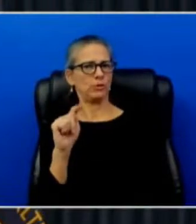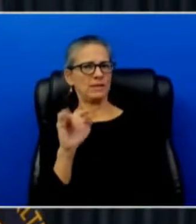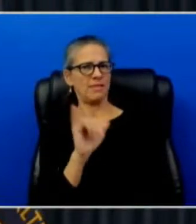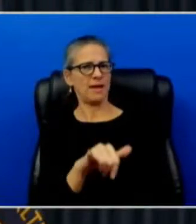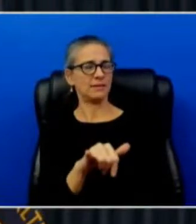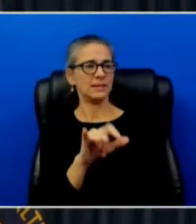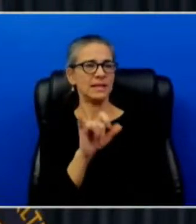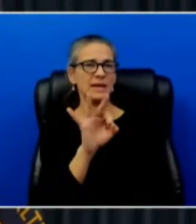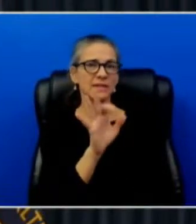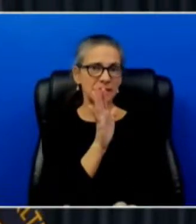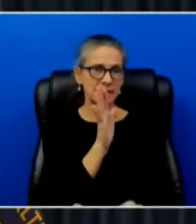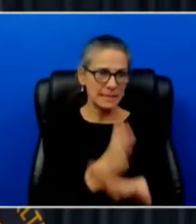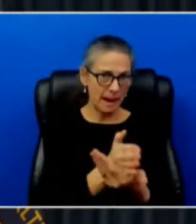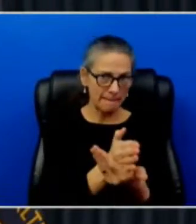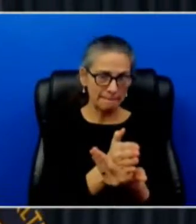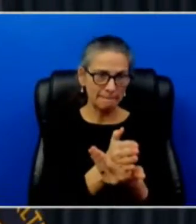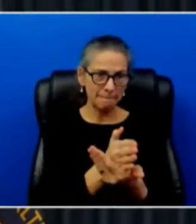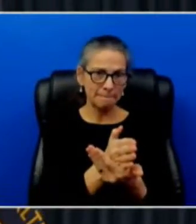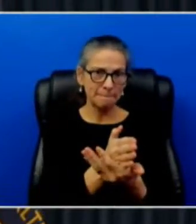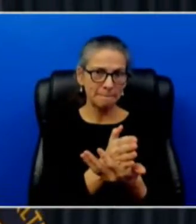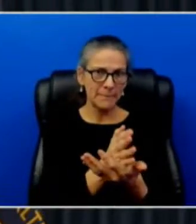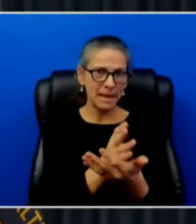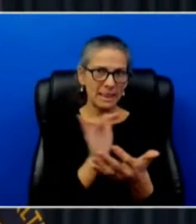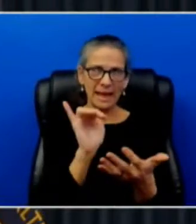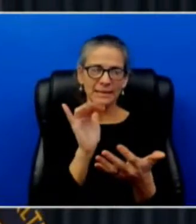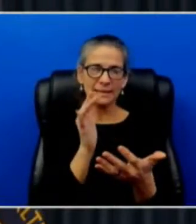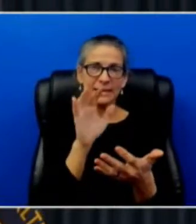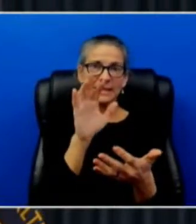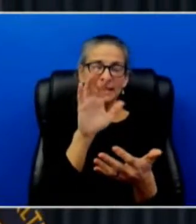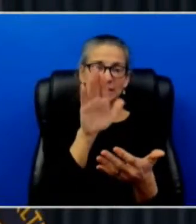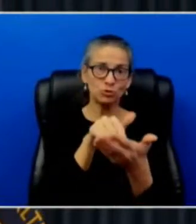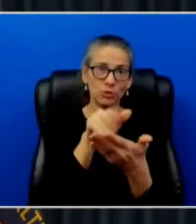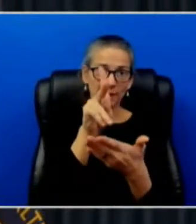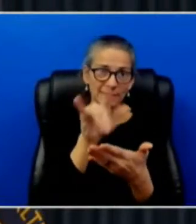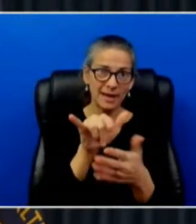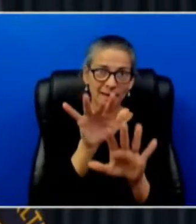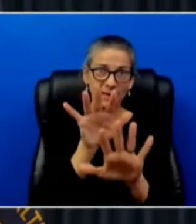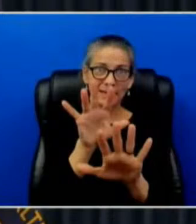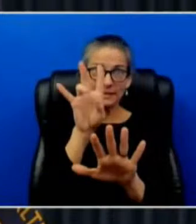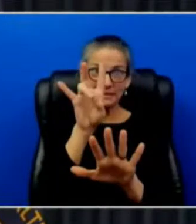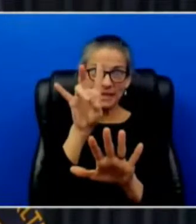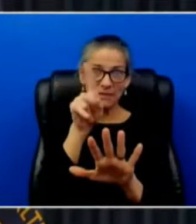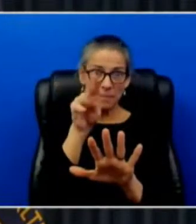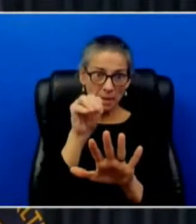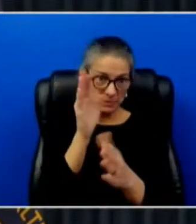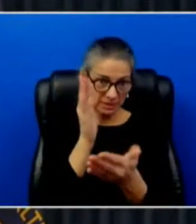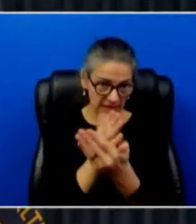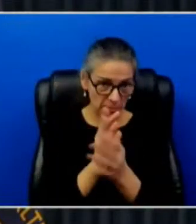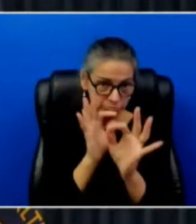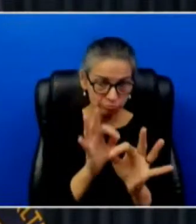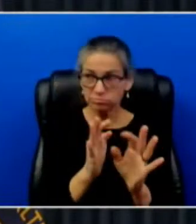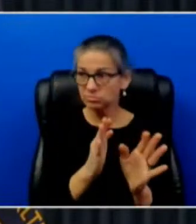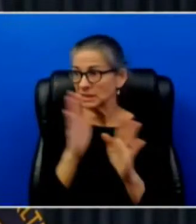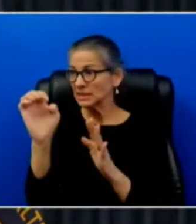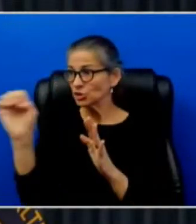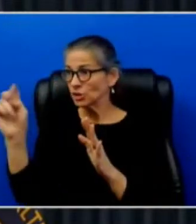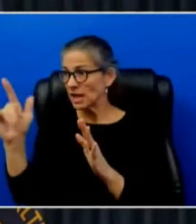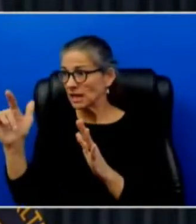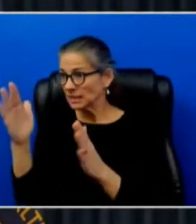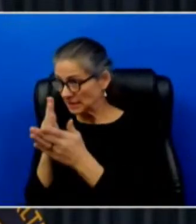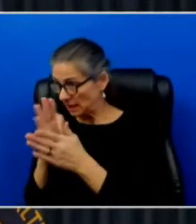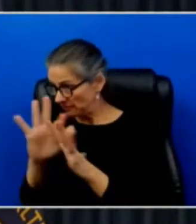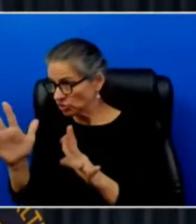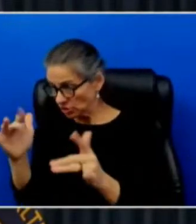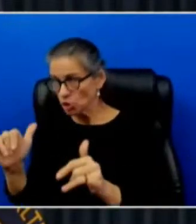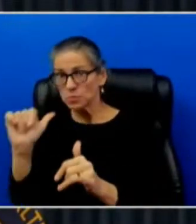Central Kentucky at 7 and Eastern Kentucky at midnight, that gives us all that extra time going through the night to clean up, meaning